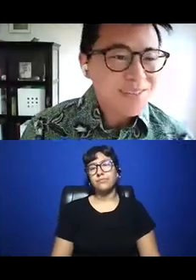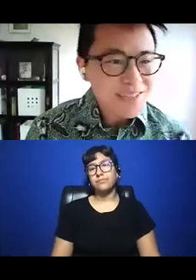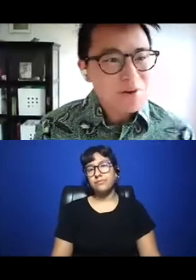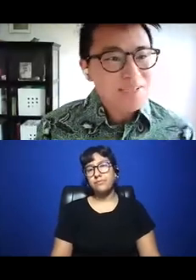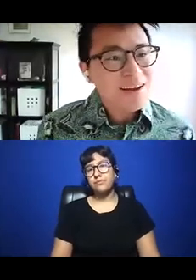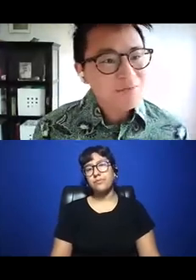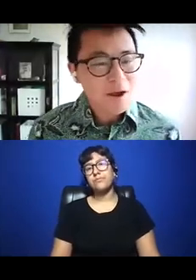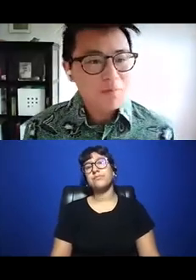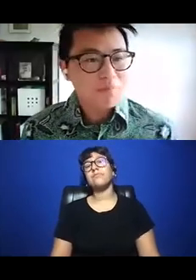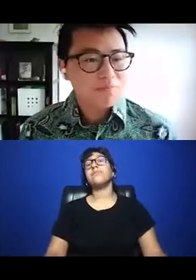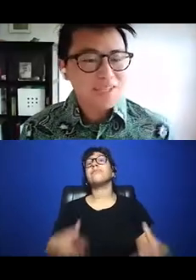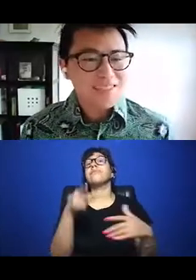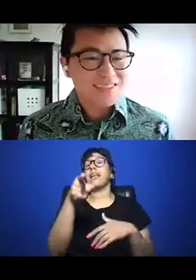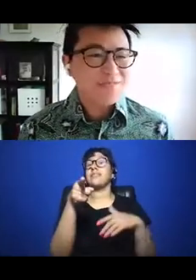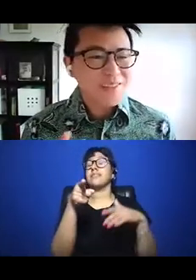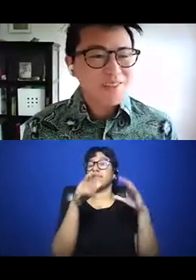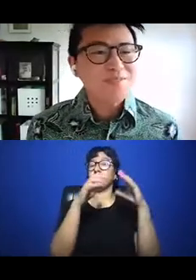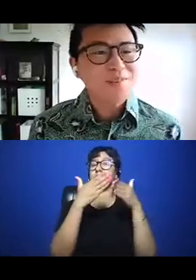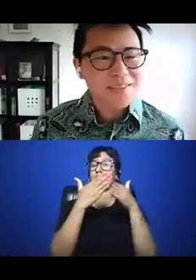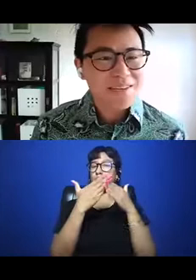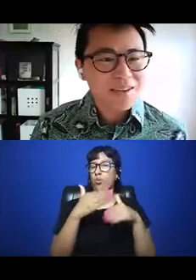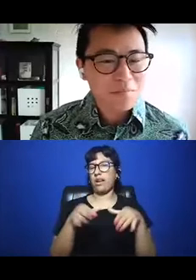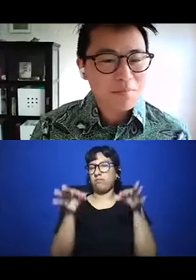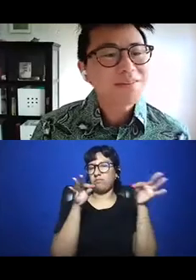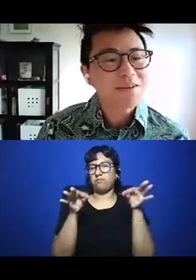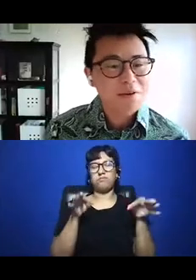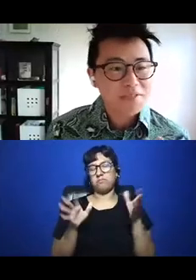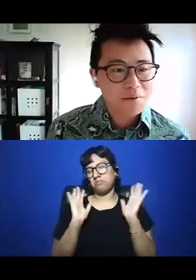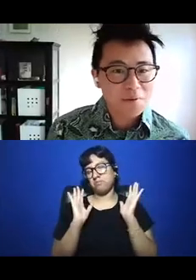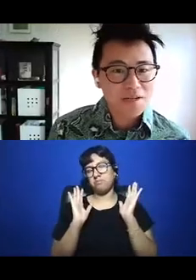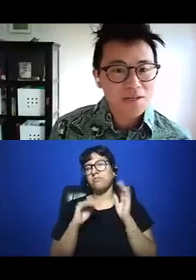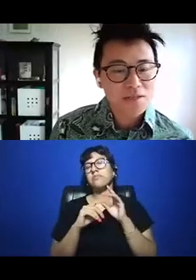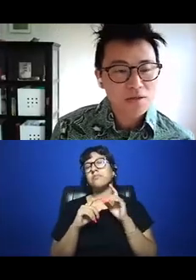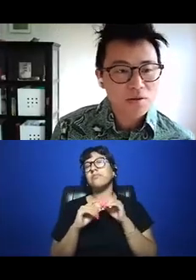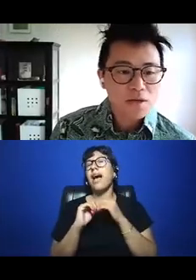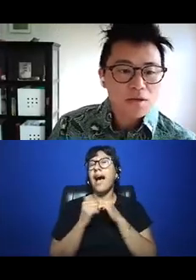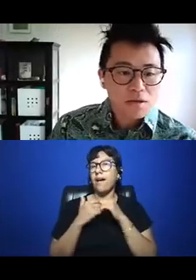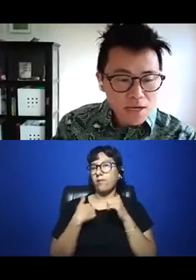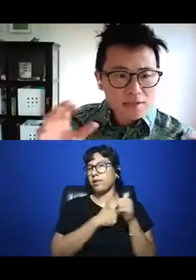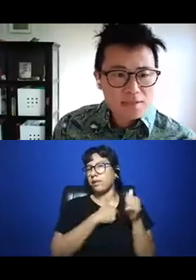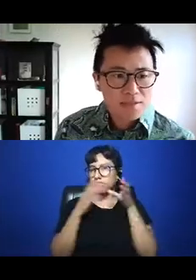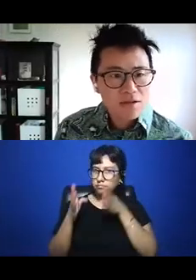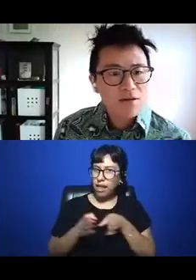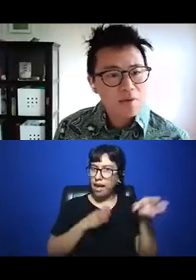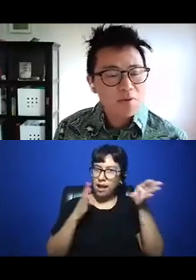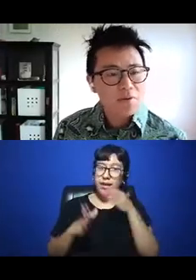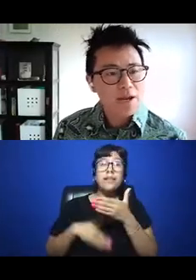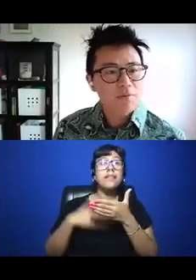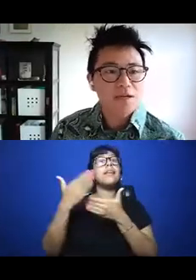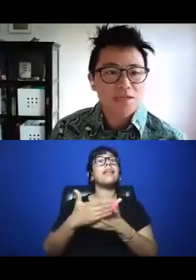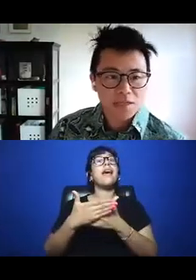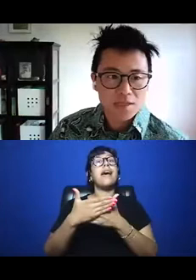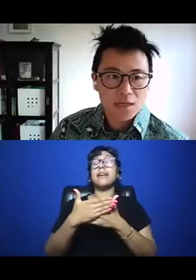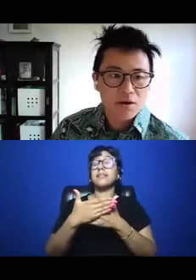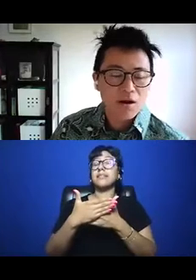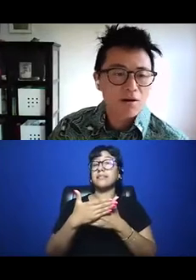So this is broken down just really sort of loosely based on ways that we organize. So the next tier of people that I would